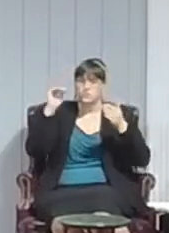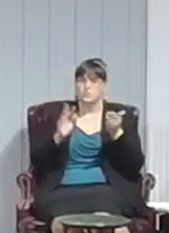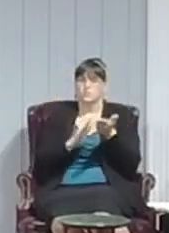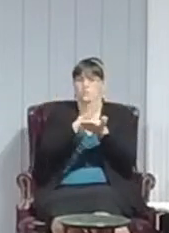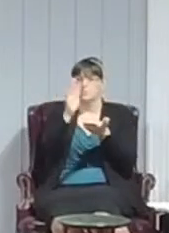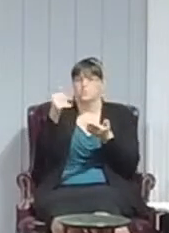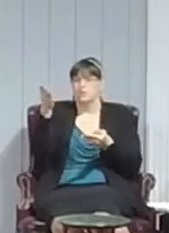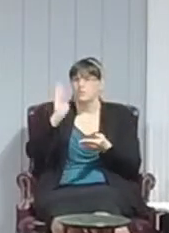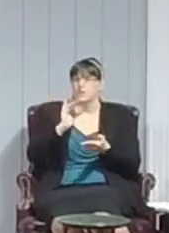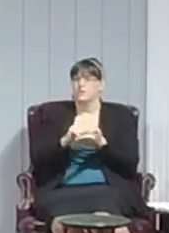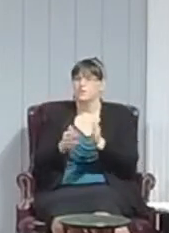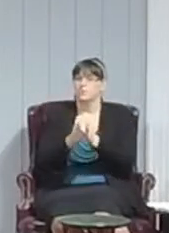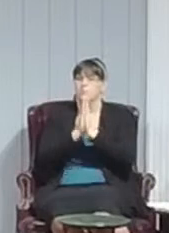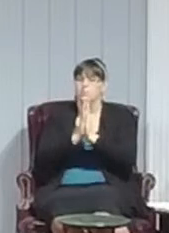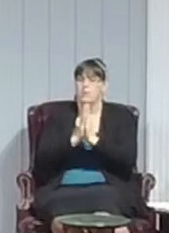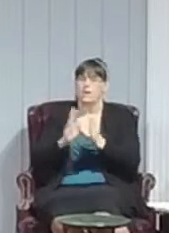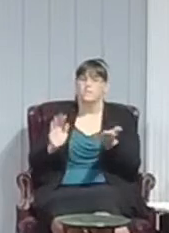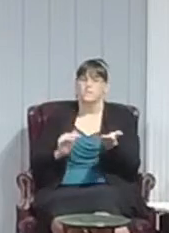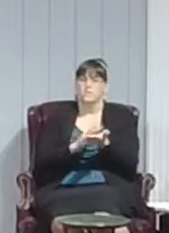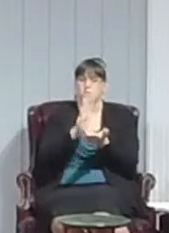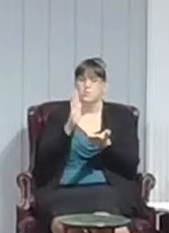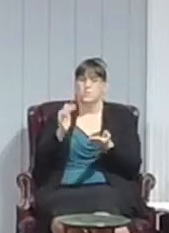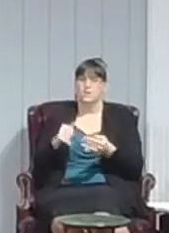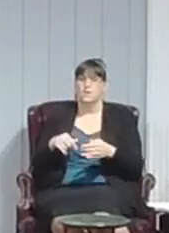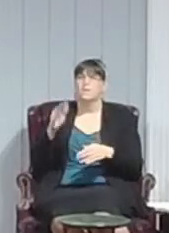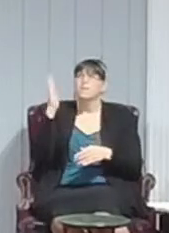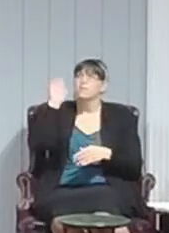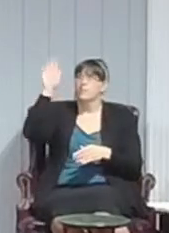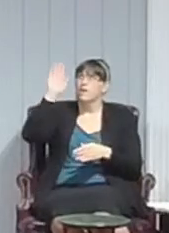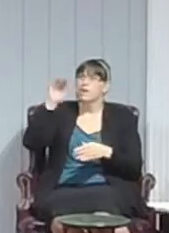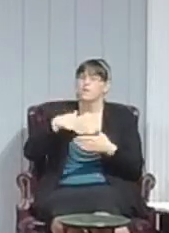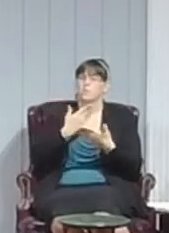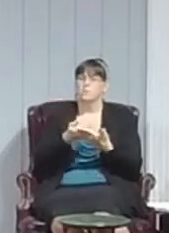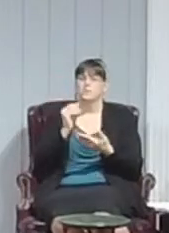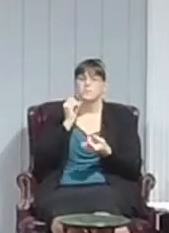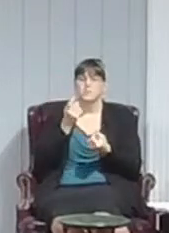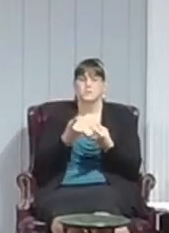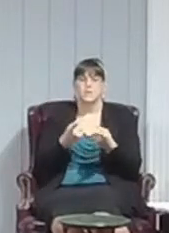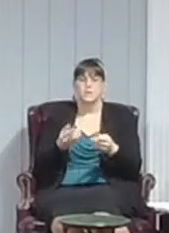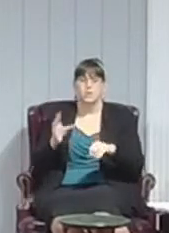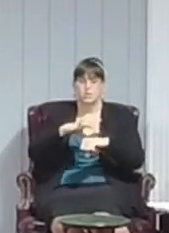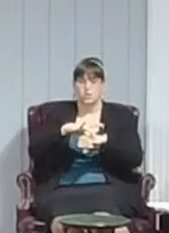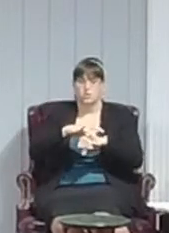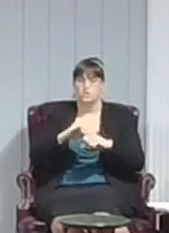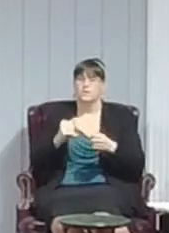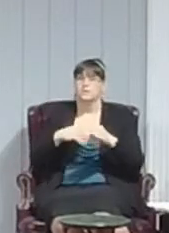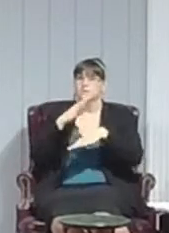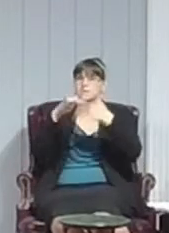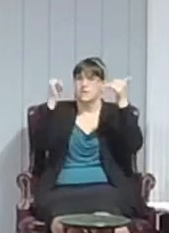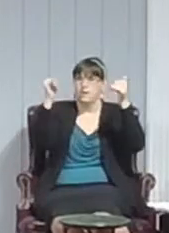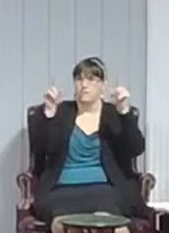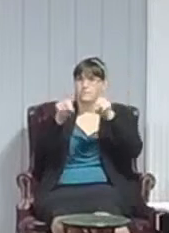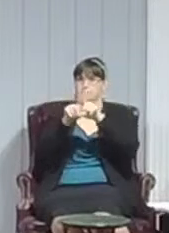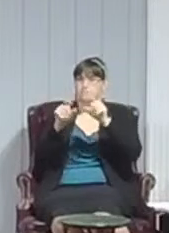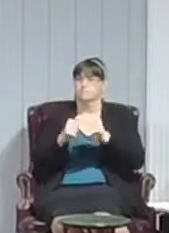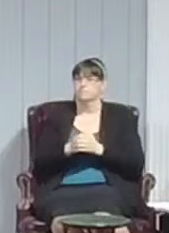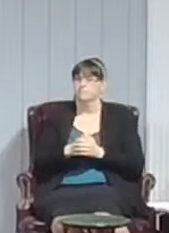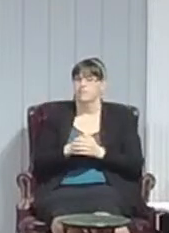God's glory to take place, thy will be done on earth as it is in heaven. There's nothing wrong. Remember, Jesus, not my will, thine be